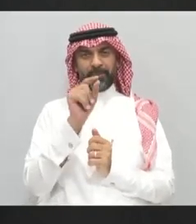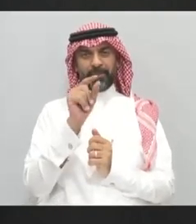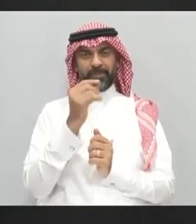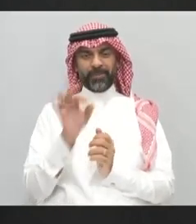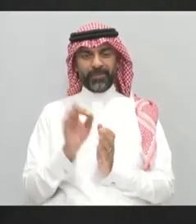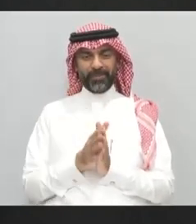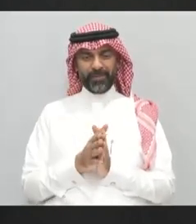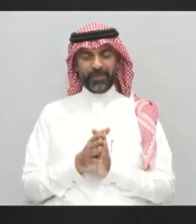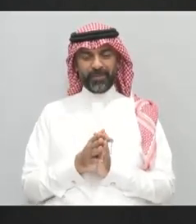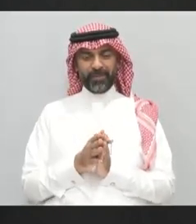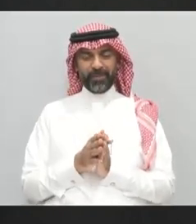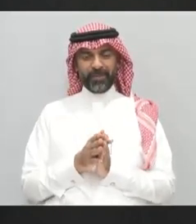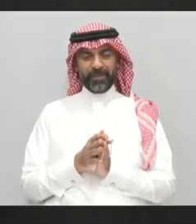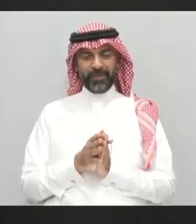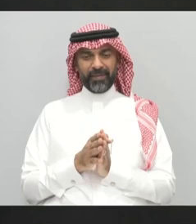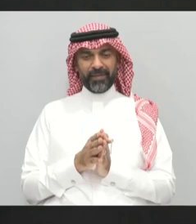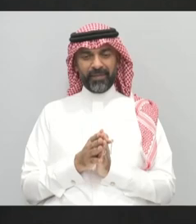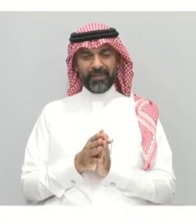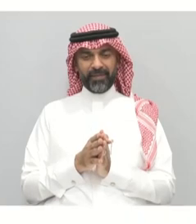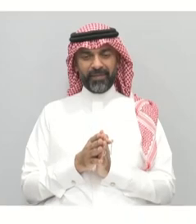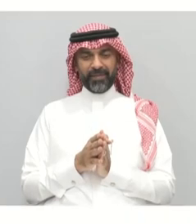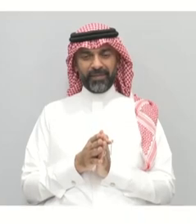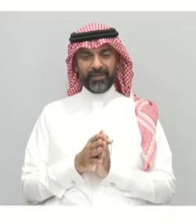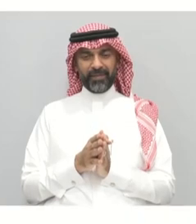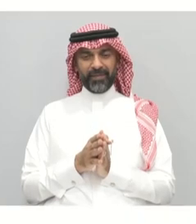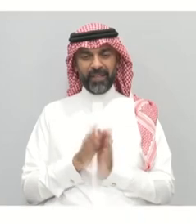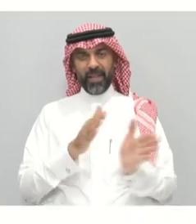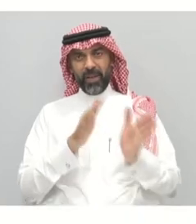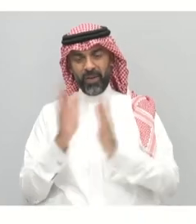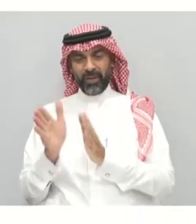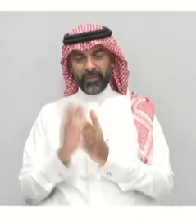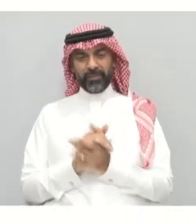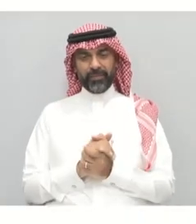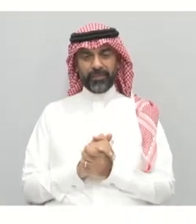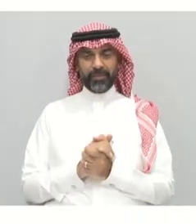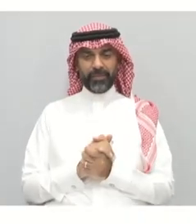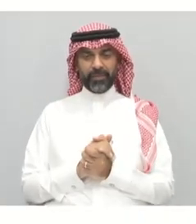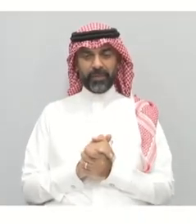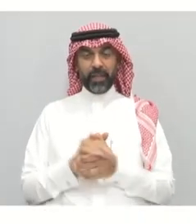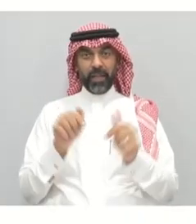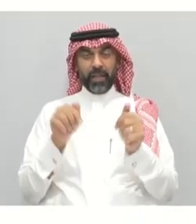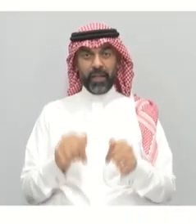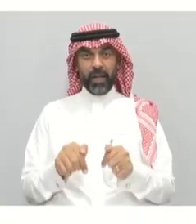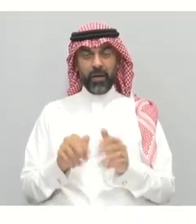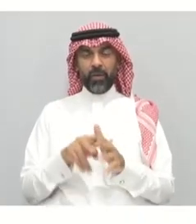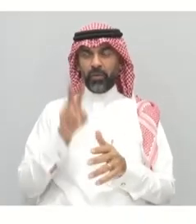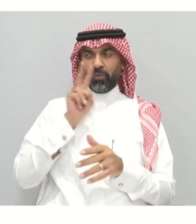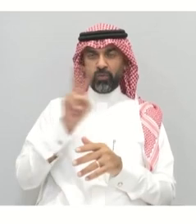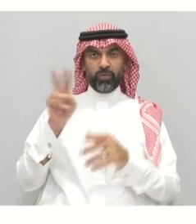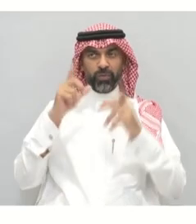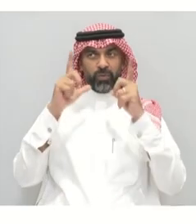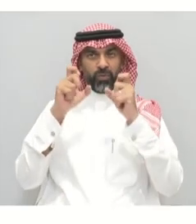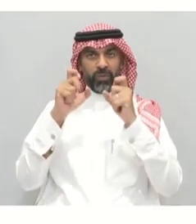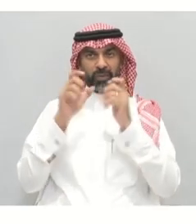That's good. Okay, well done. Excellent. Okay. Okay, now I want you to look at this picture